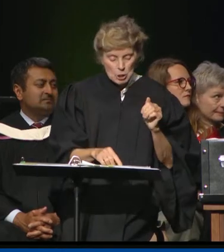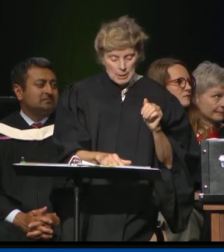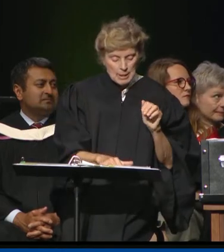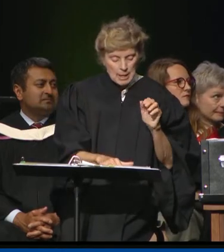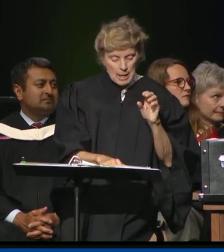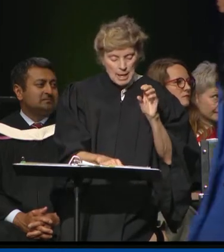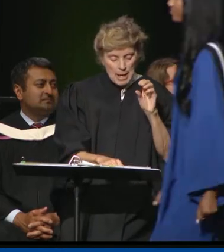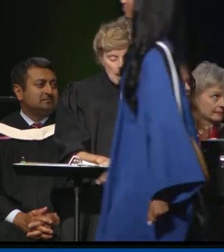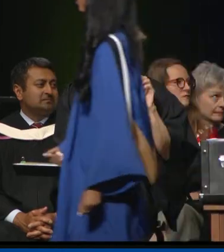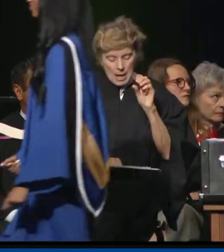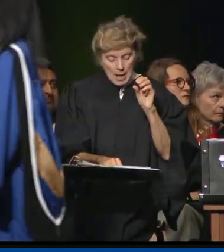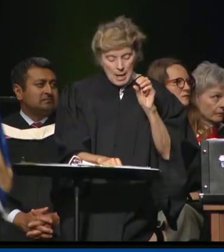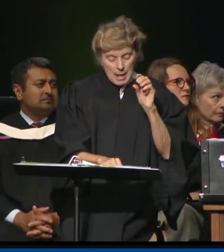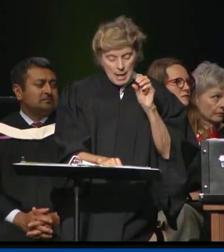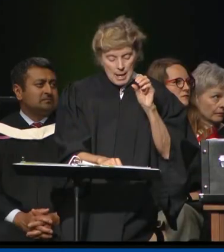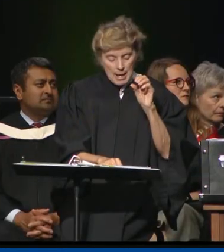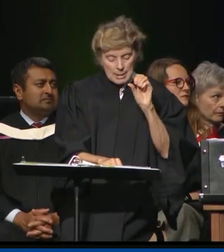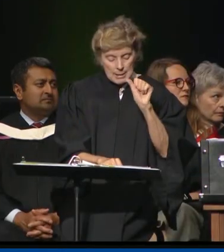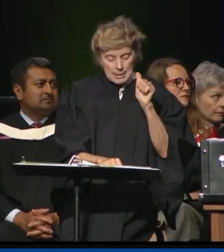Selena Michael.